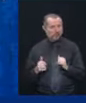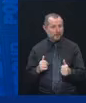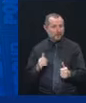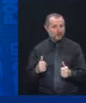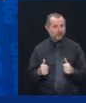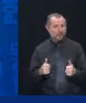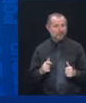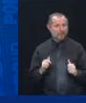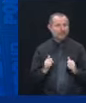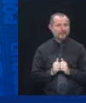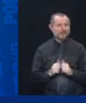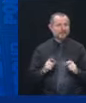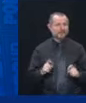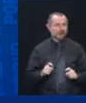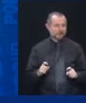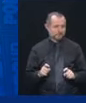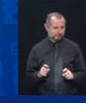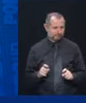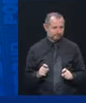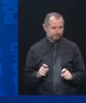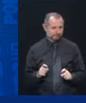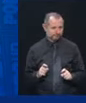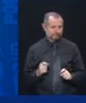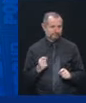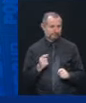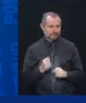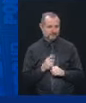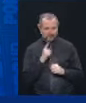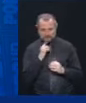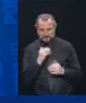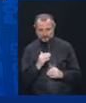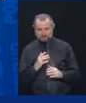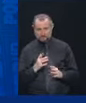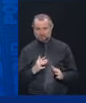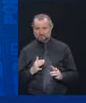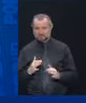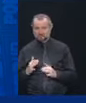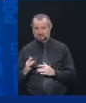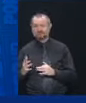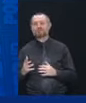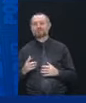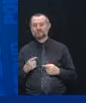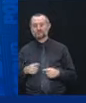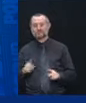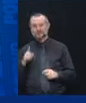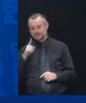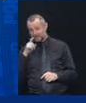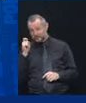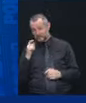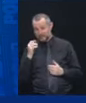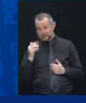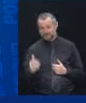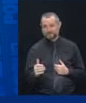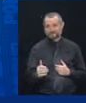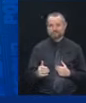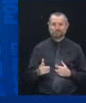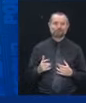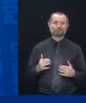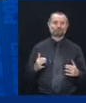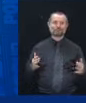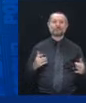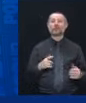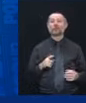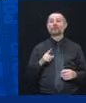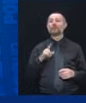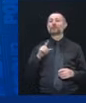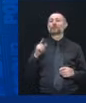a limited basis, and this will crescendo through the summer with the 20th